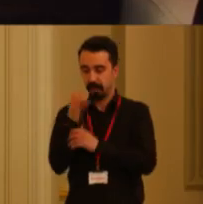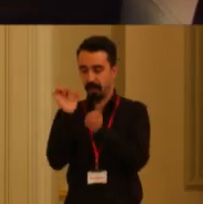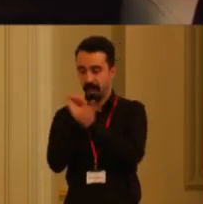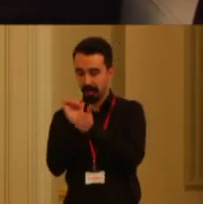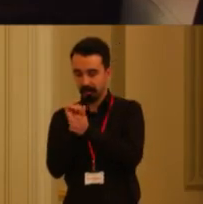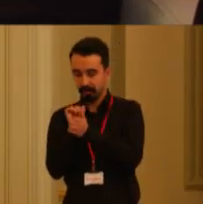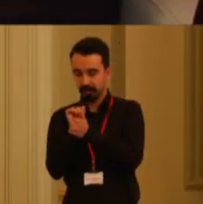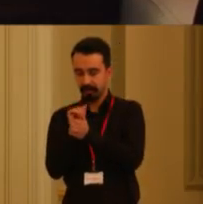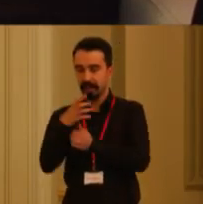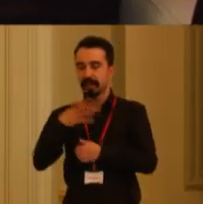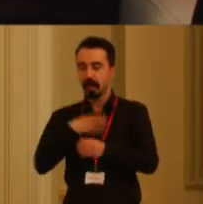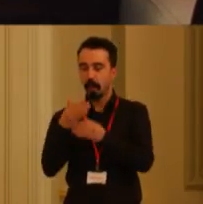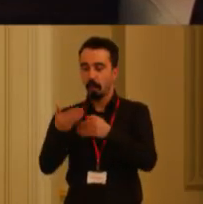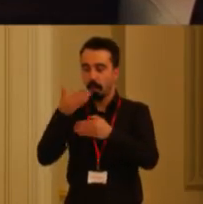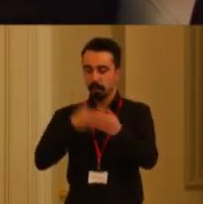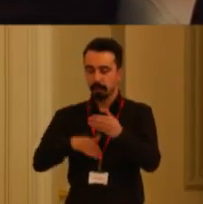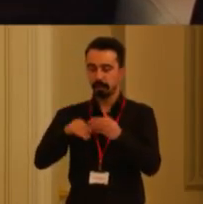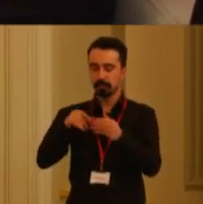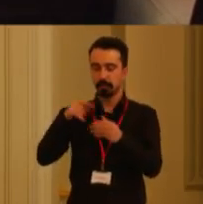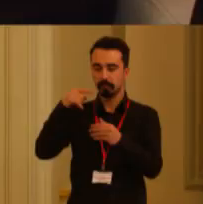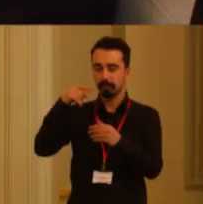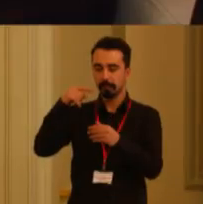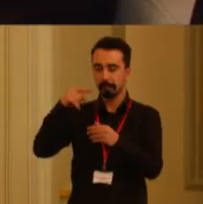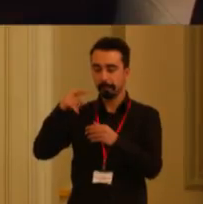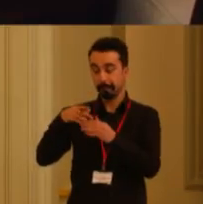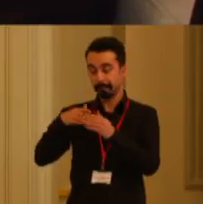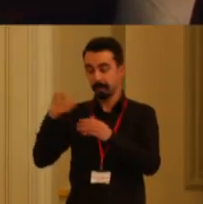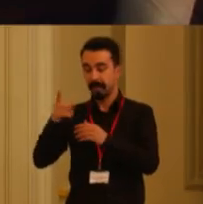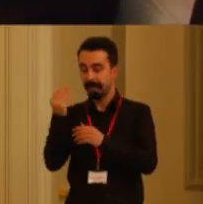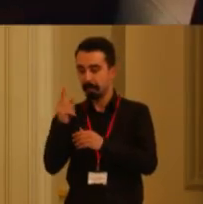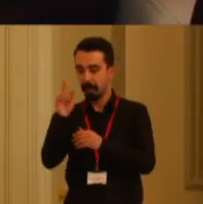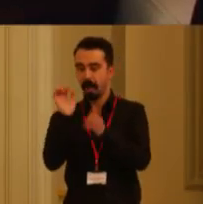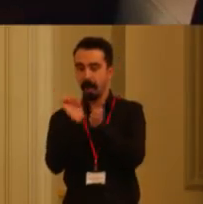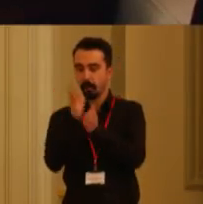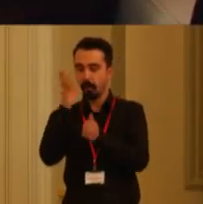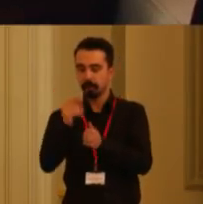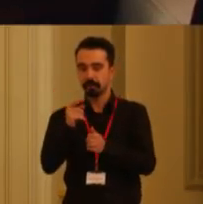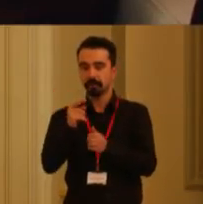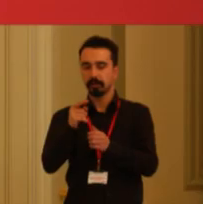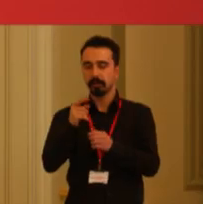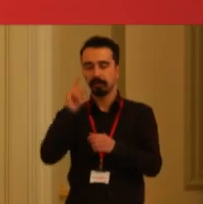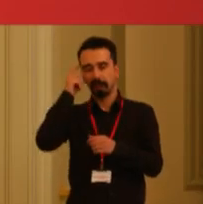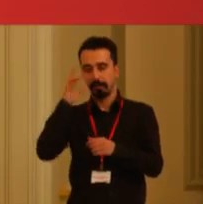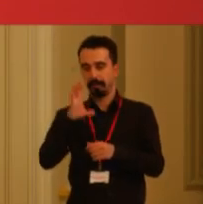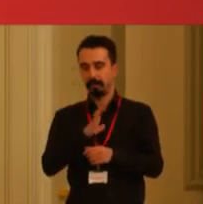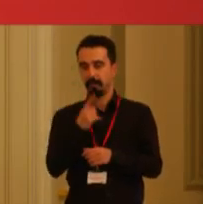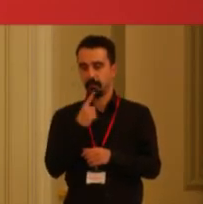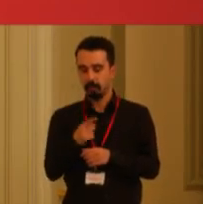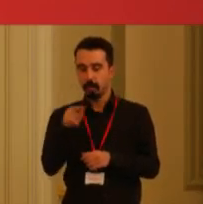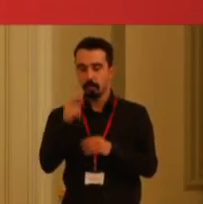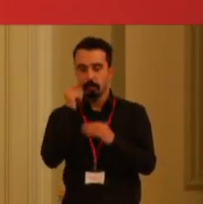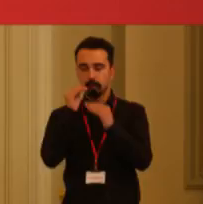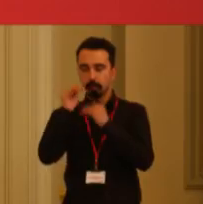But the one thing that they have in common is they want a family, but they believe and they imagine that